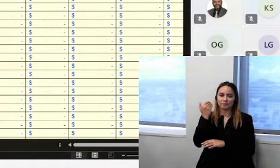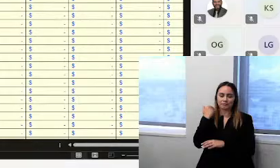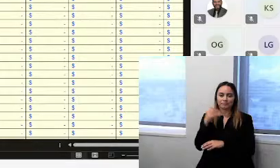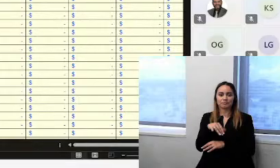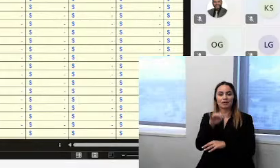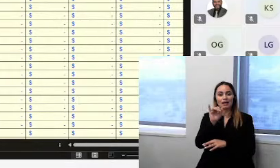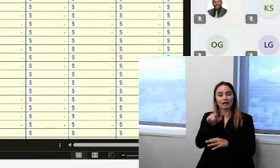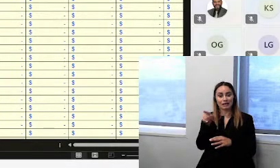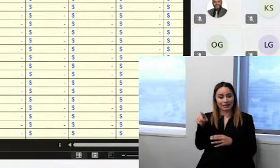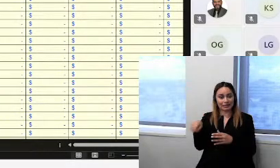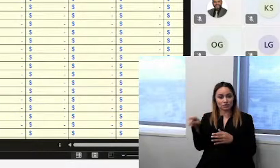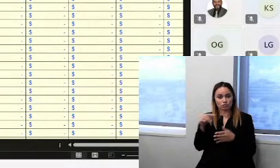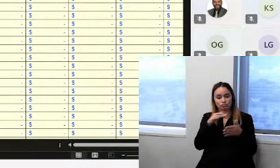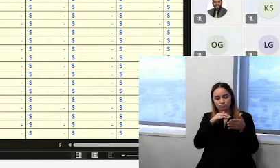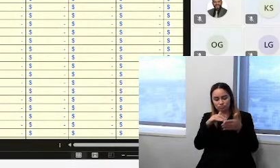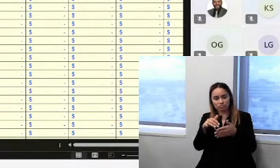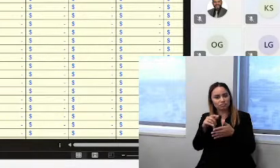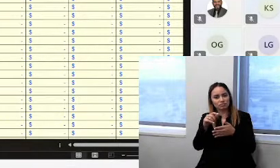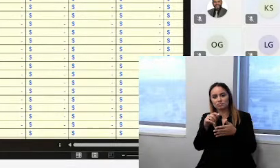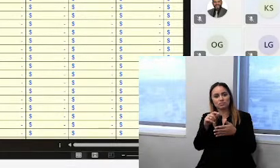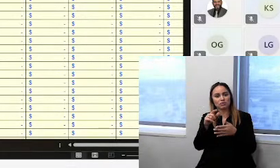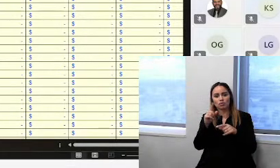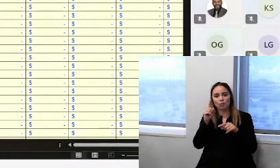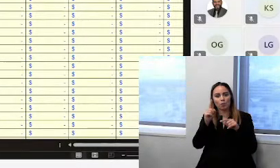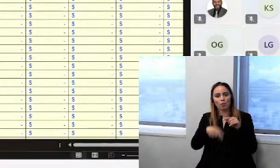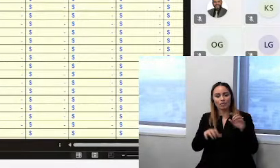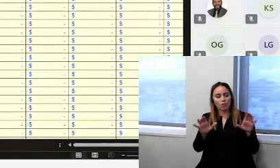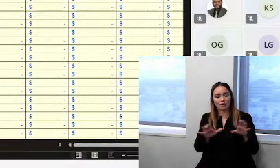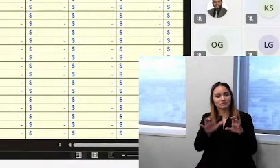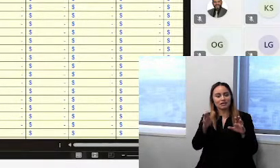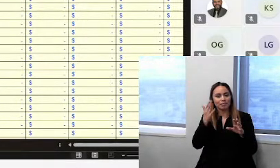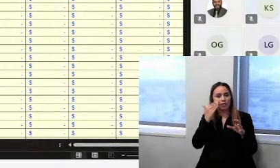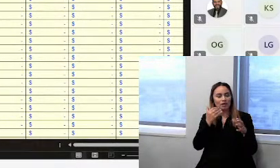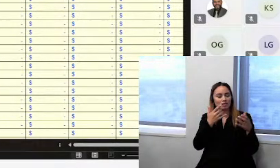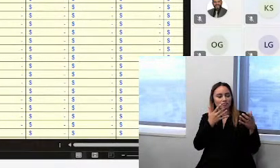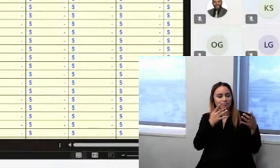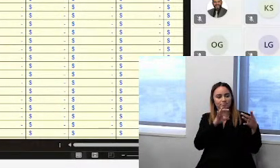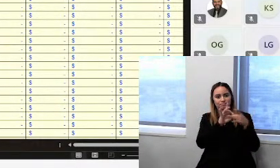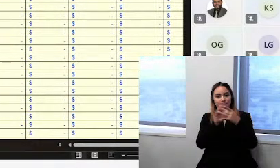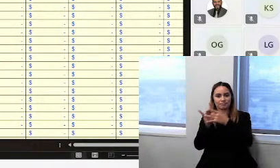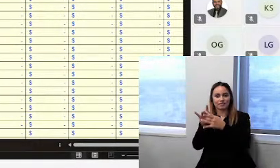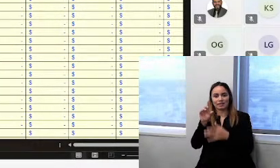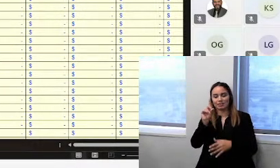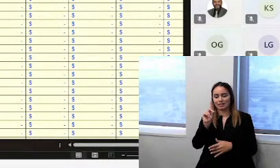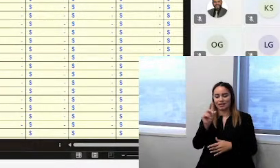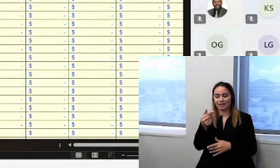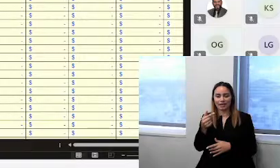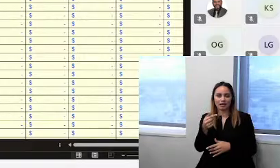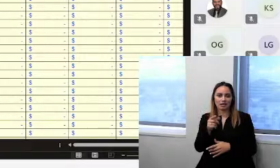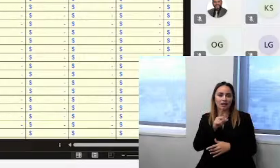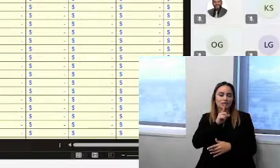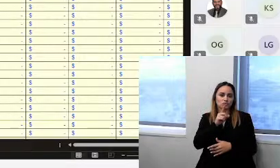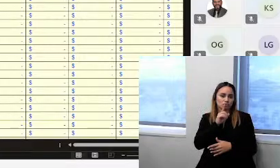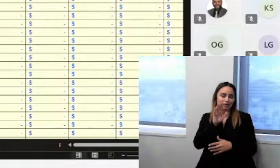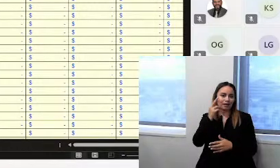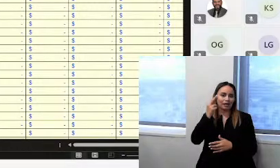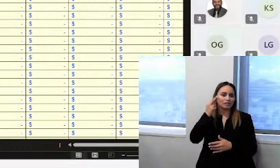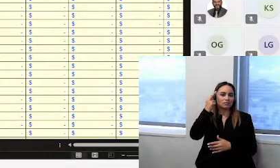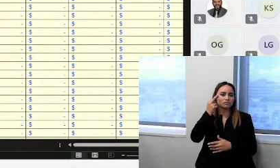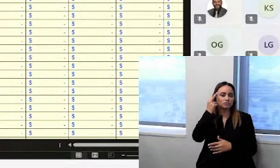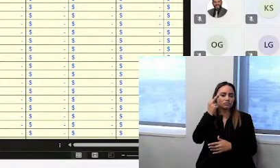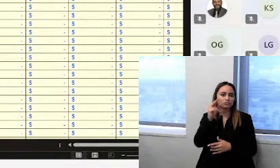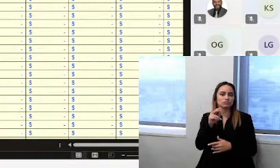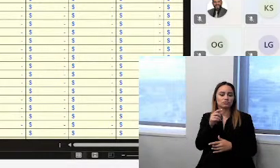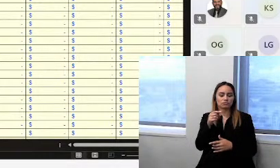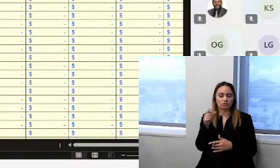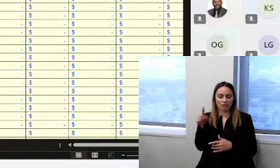done if no DG is going to be interconnected. So there are specifically the reason why those studies are being made. The cause of them, the reason why